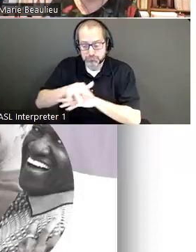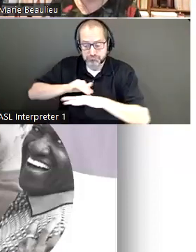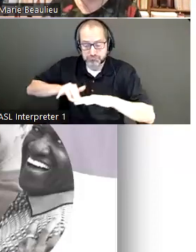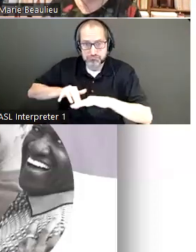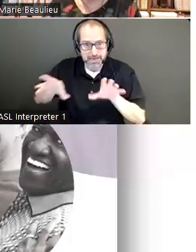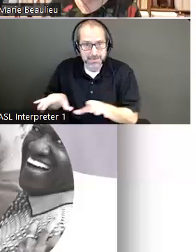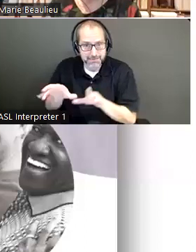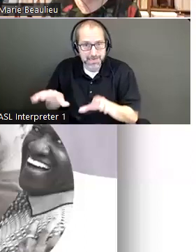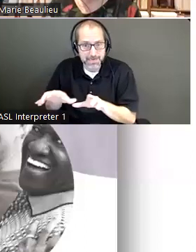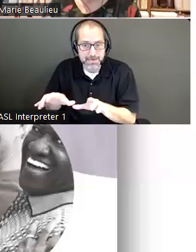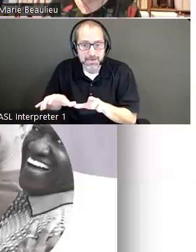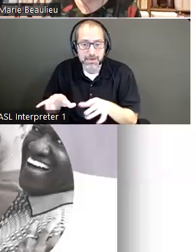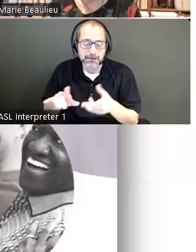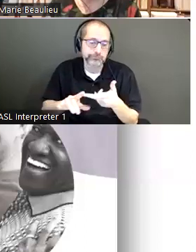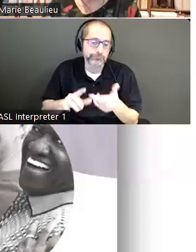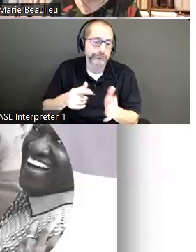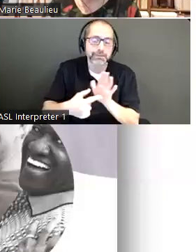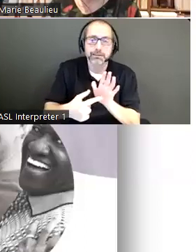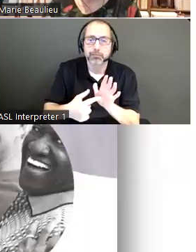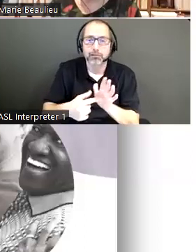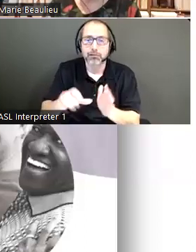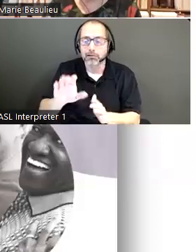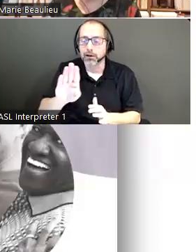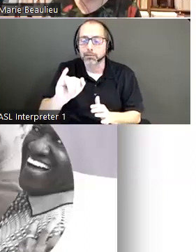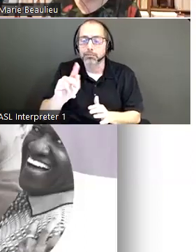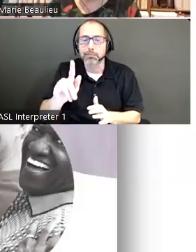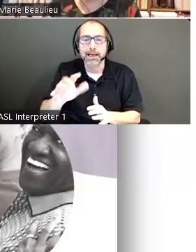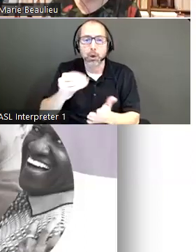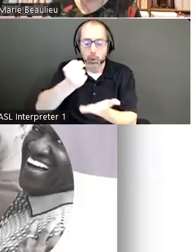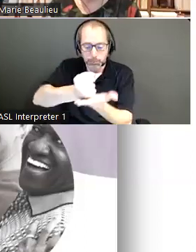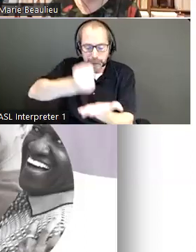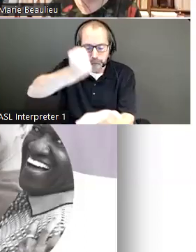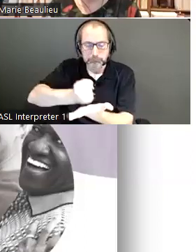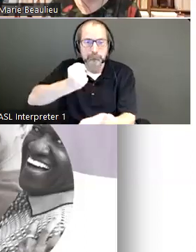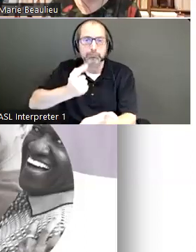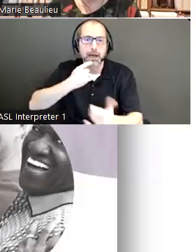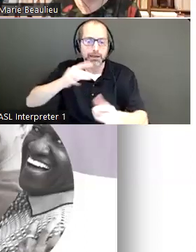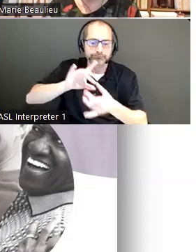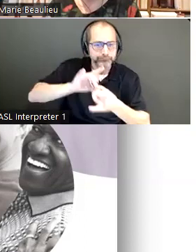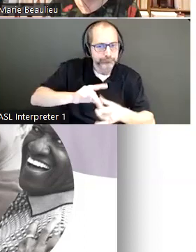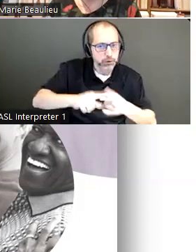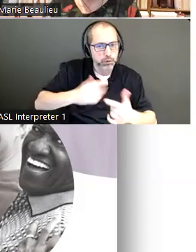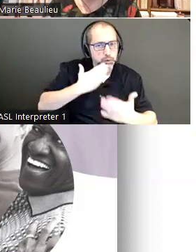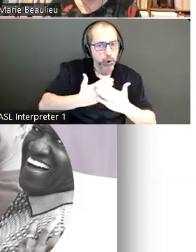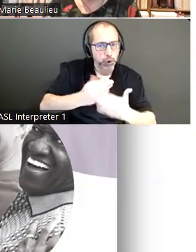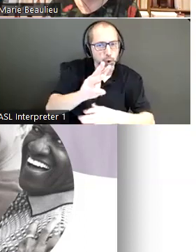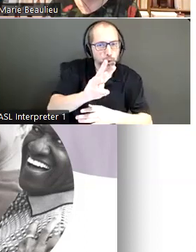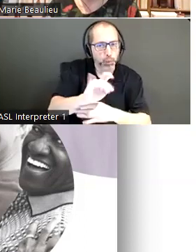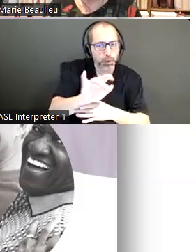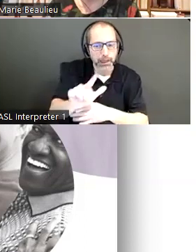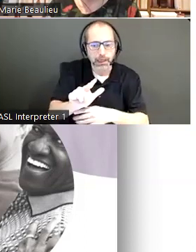So you have the classic bingo on, but specifically about Goodwill. You have collective word of